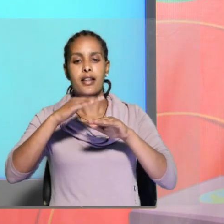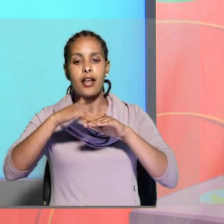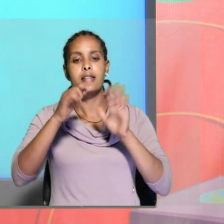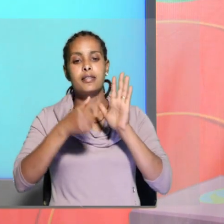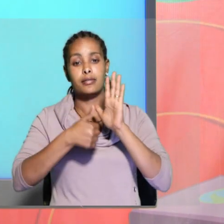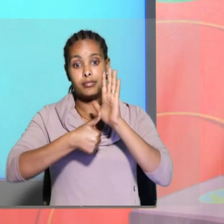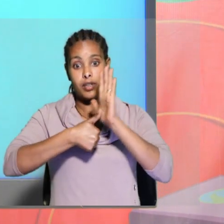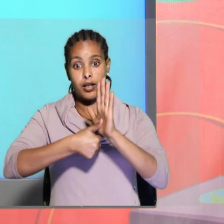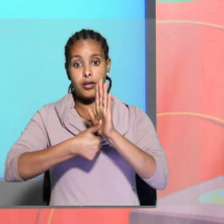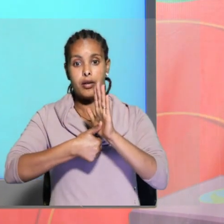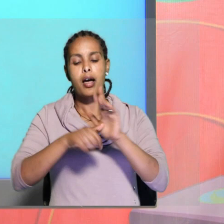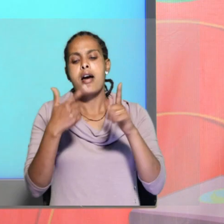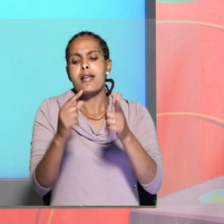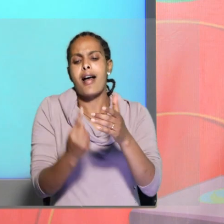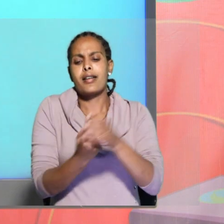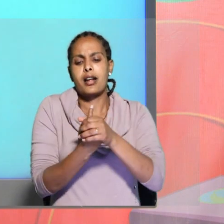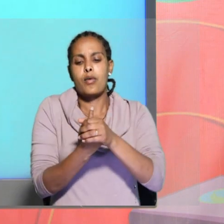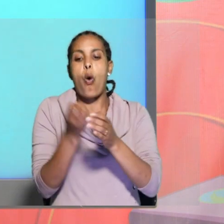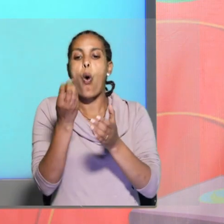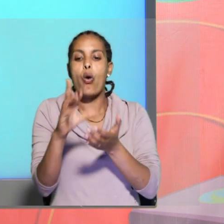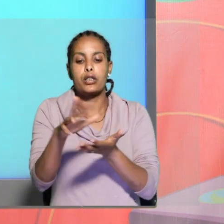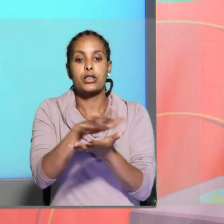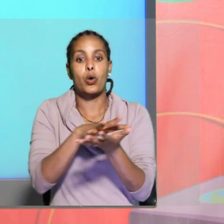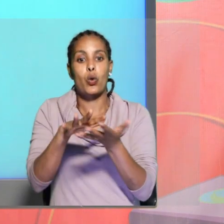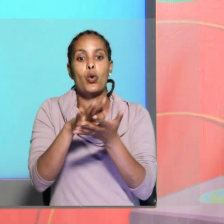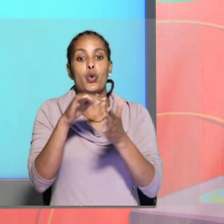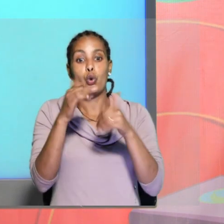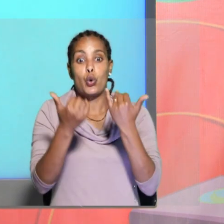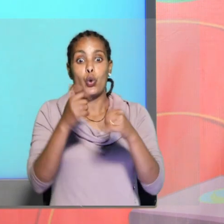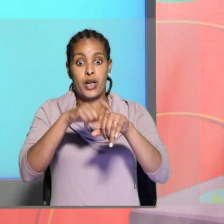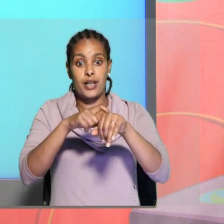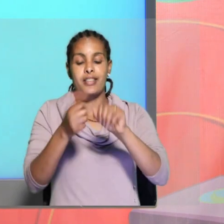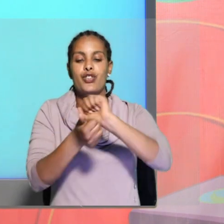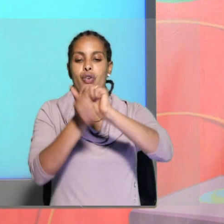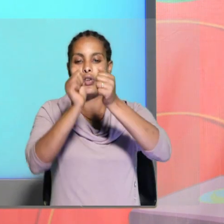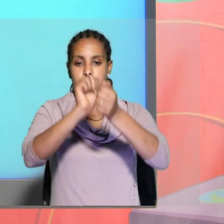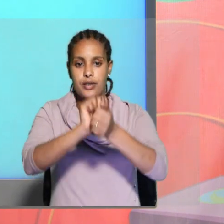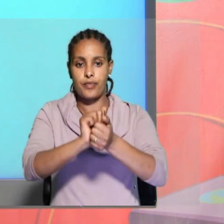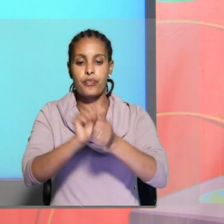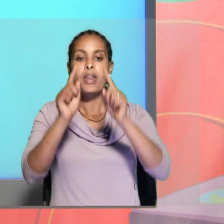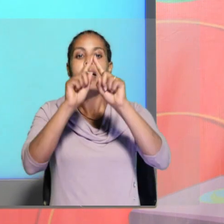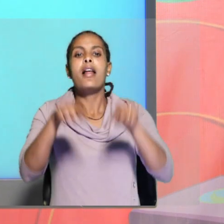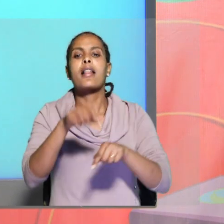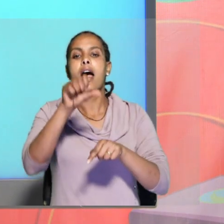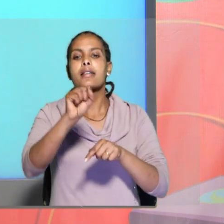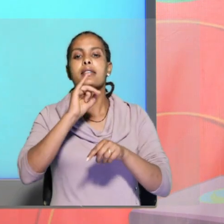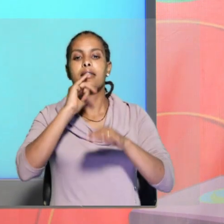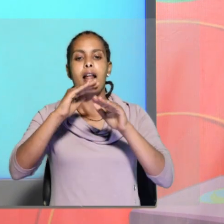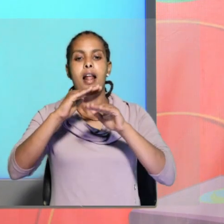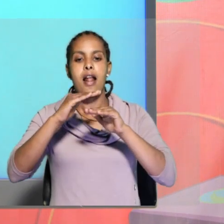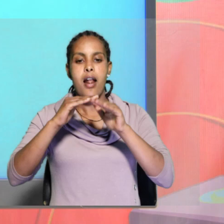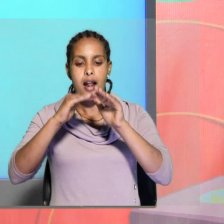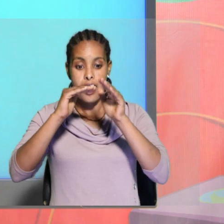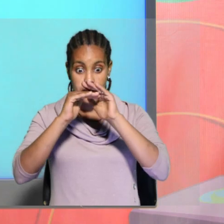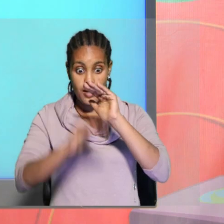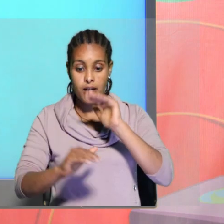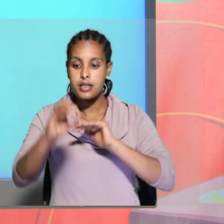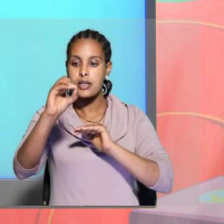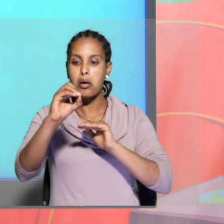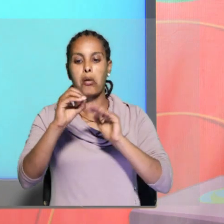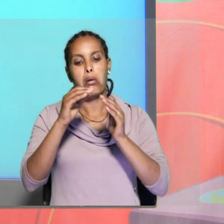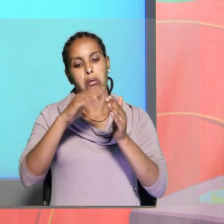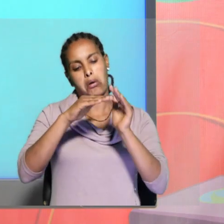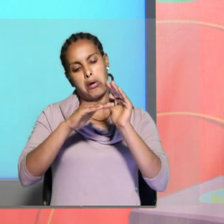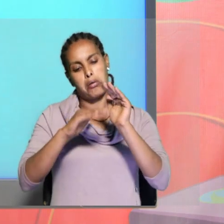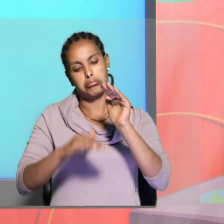an increase in randomness or disorder during the change. Delta S less than 0 indicates a decrease